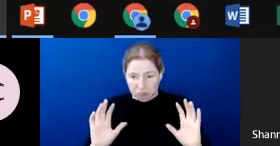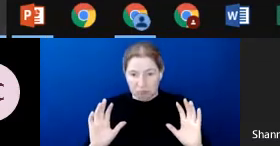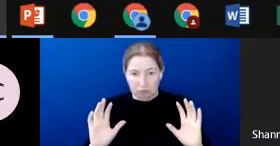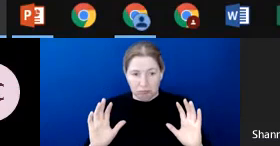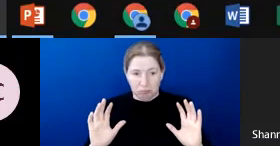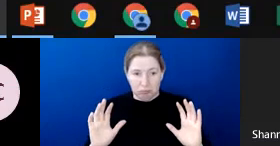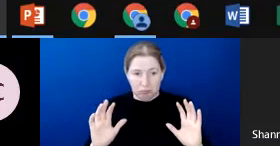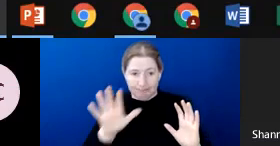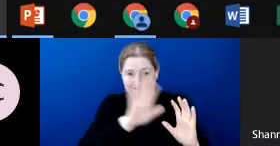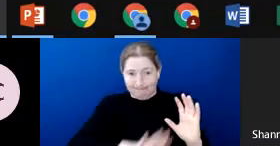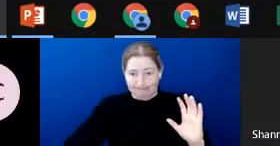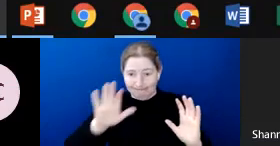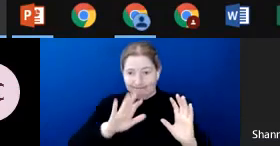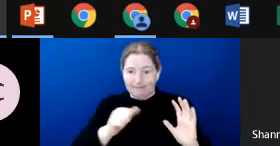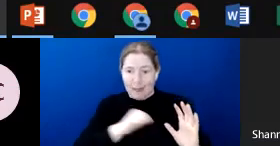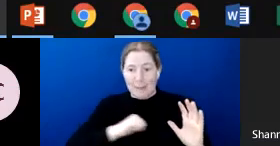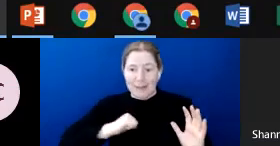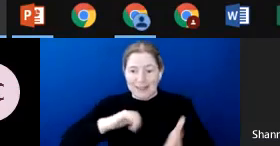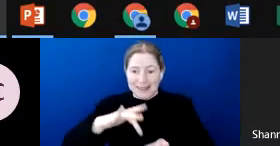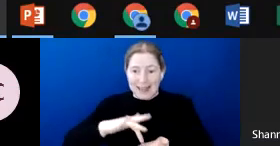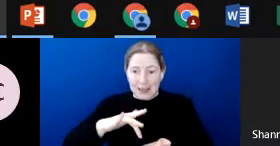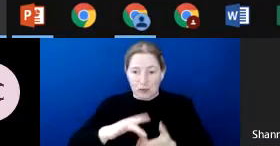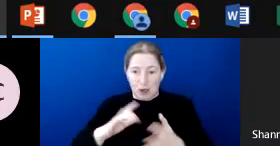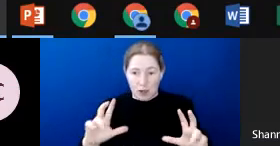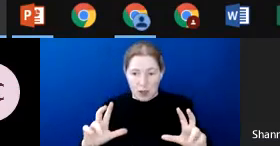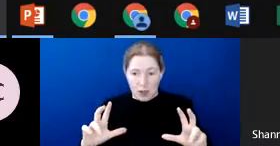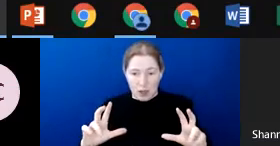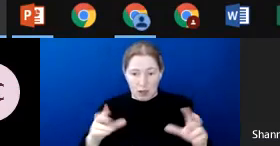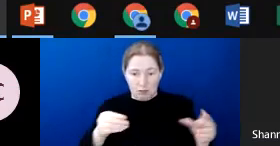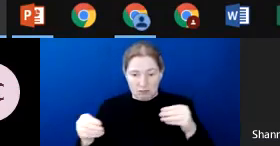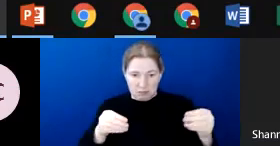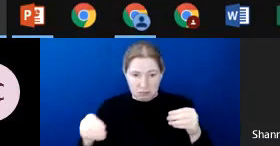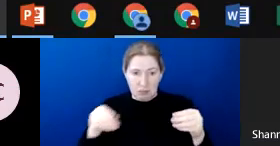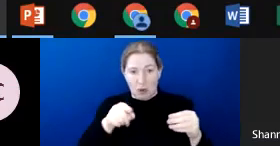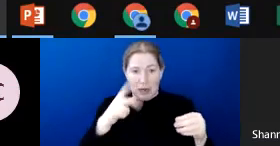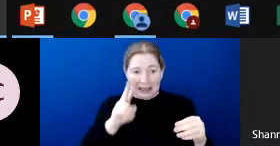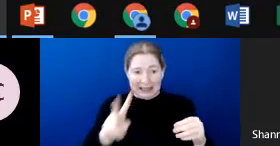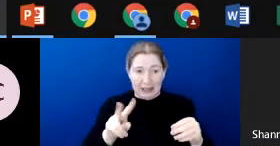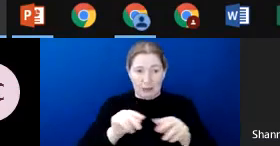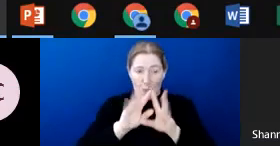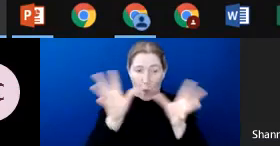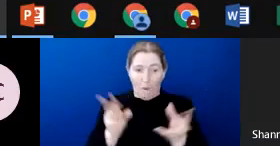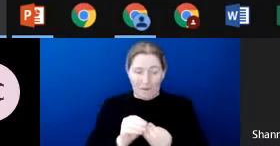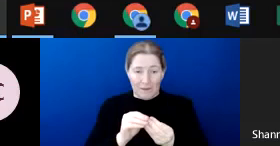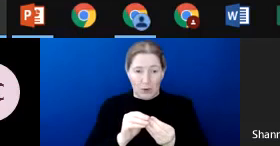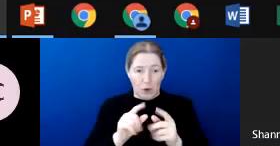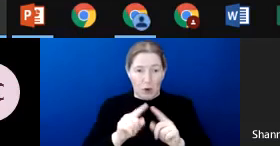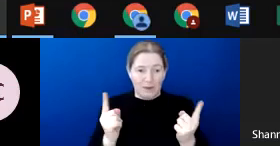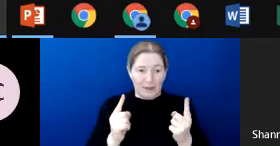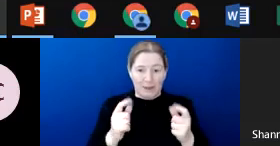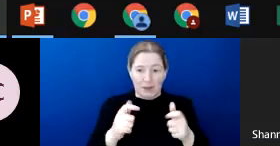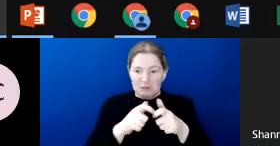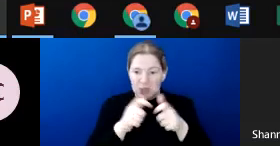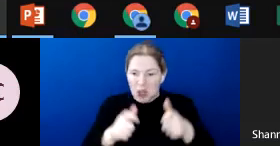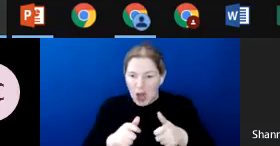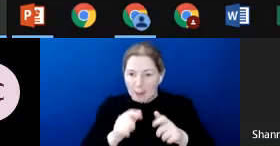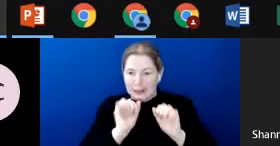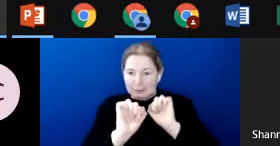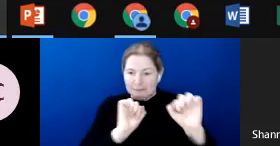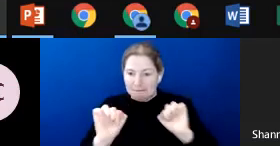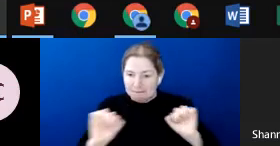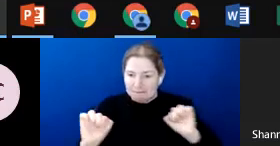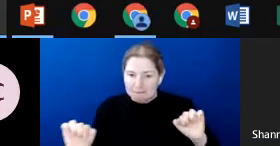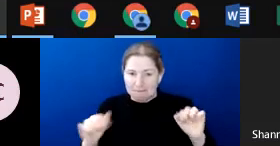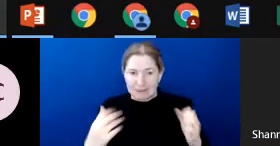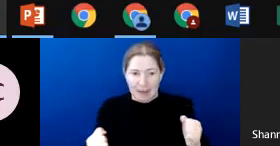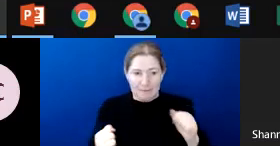In here in Business Central, we have the overview of all the documents in flow. So here